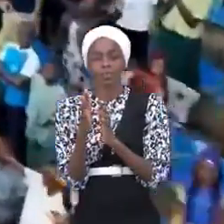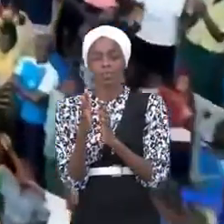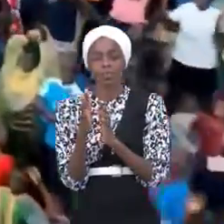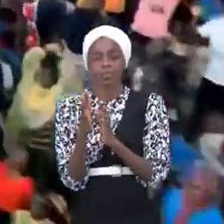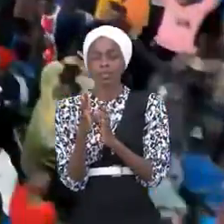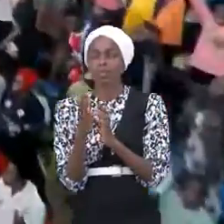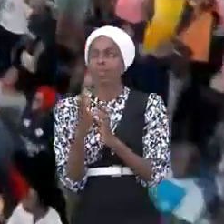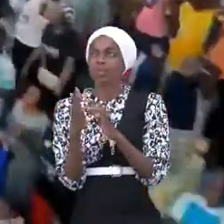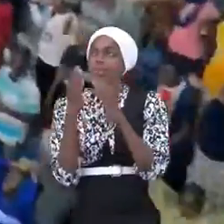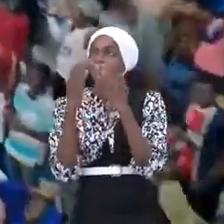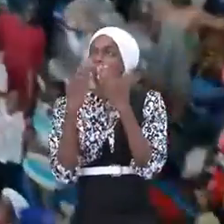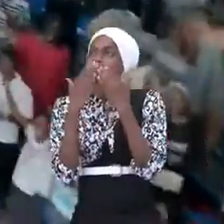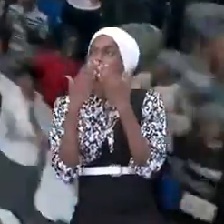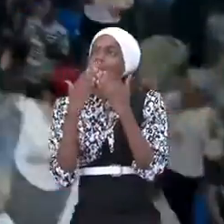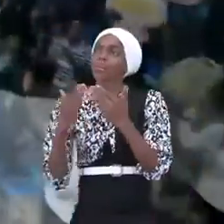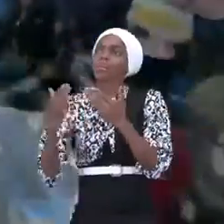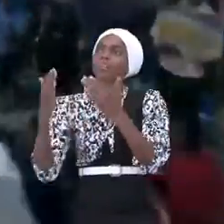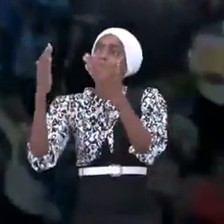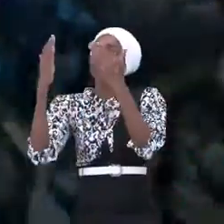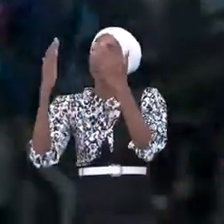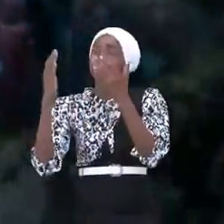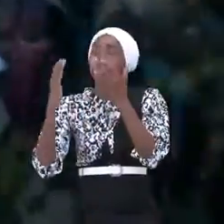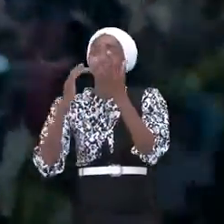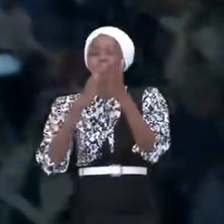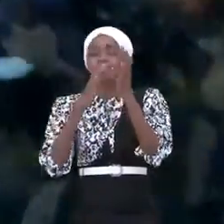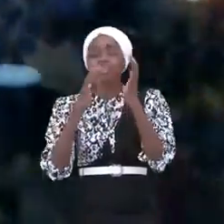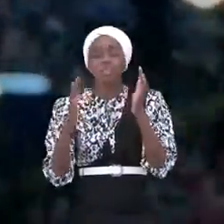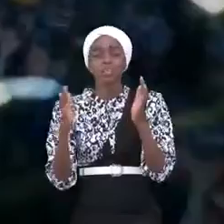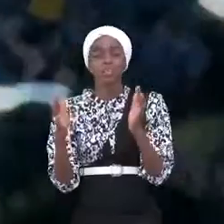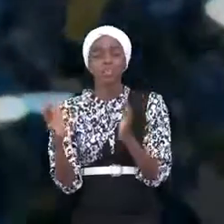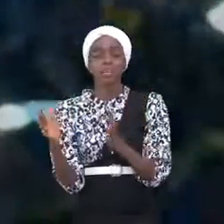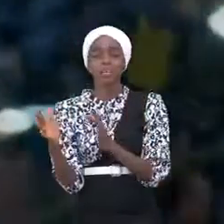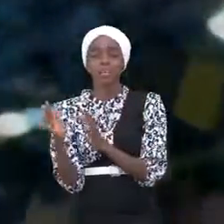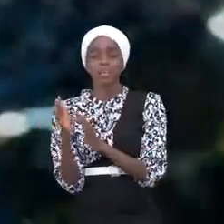Hey, my God. Thank you.